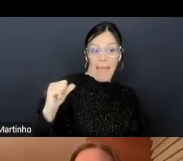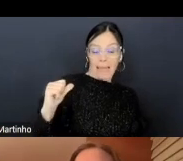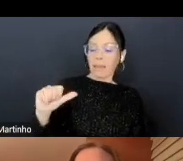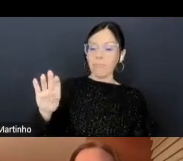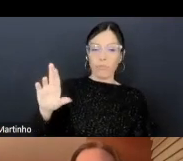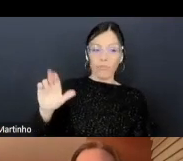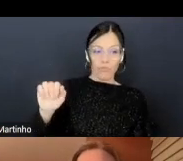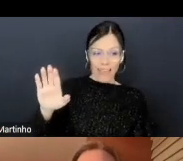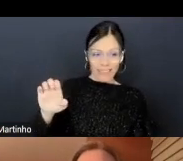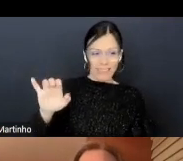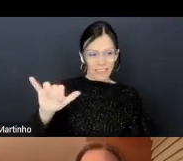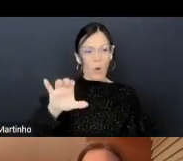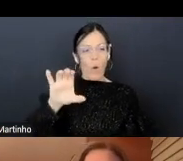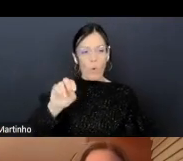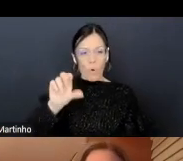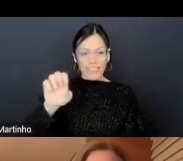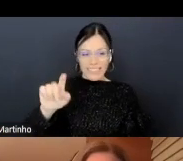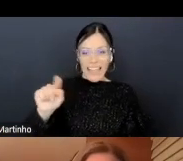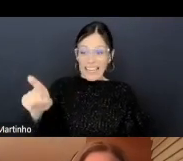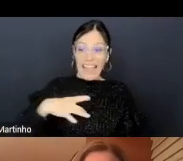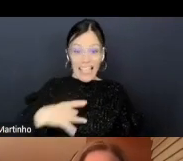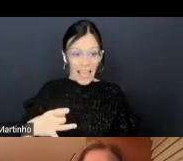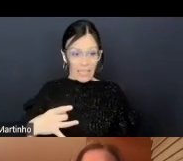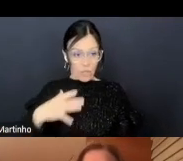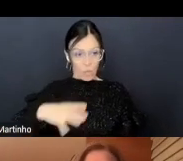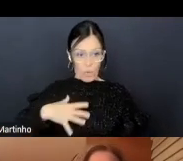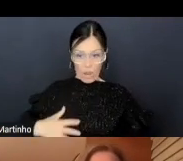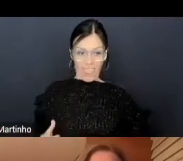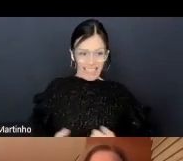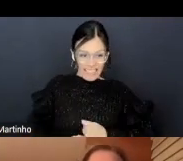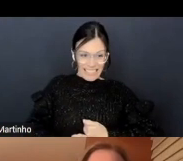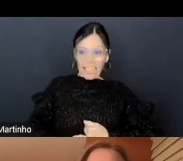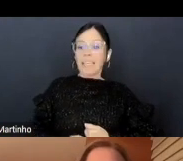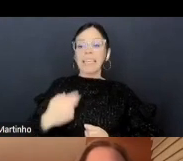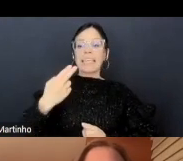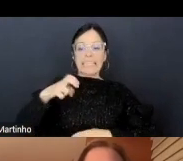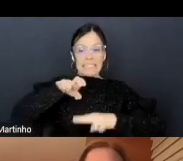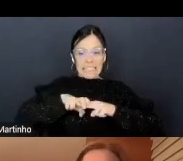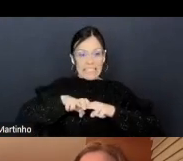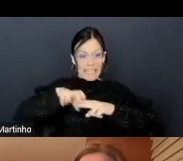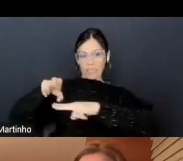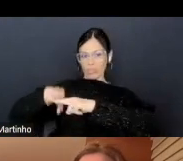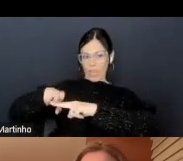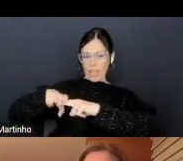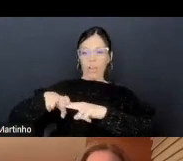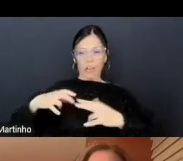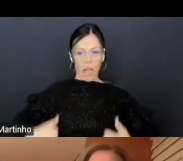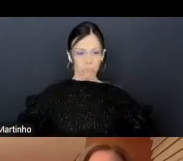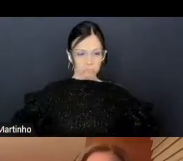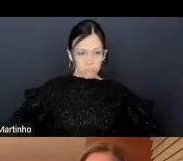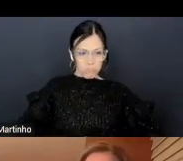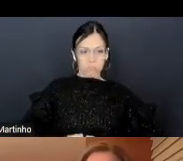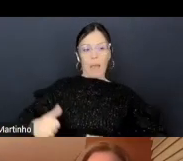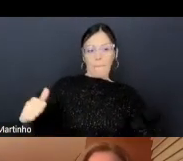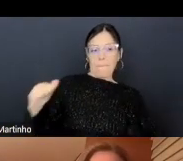canvas corset that he liked to wear and in this photo he's sitting in a chair um wearing this back brace